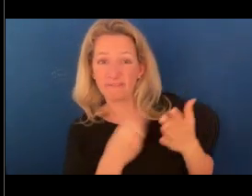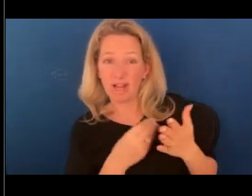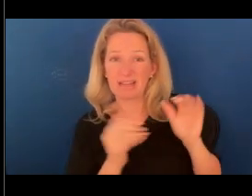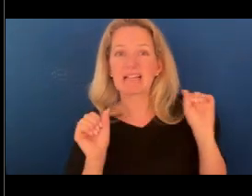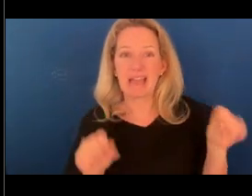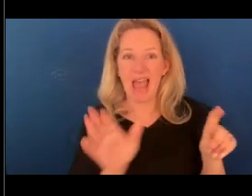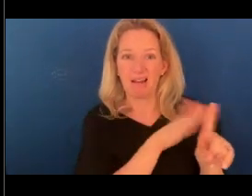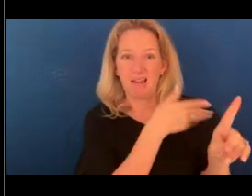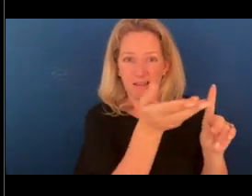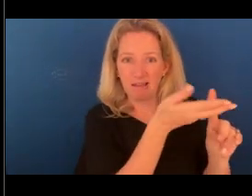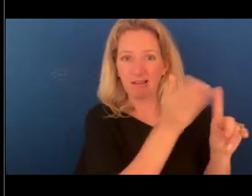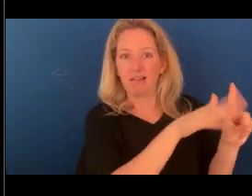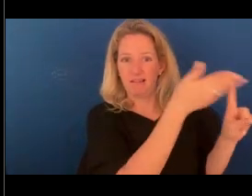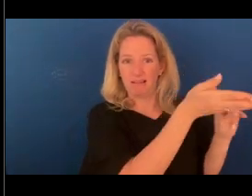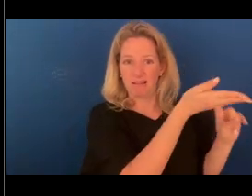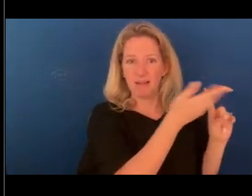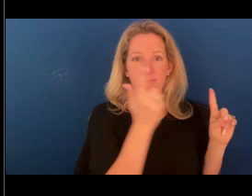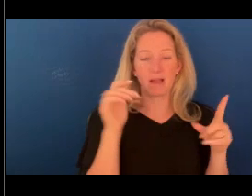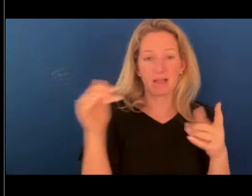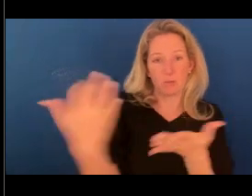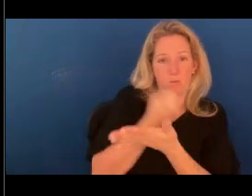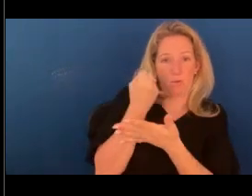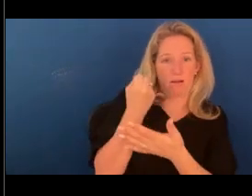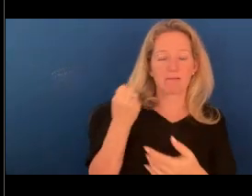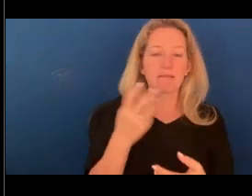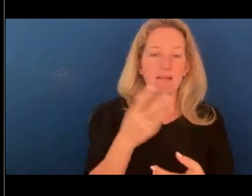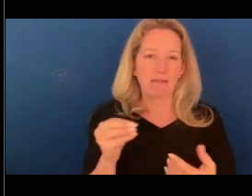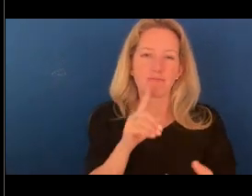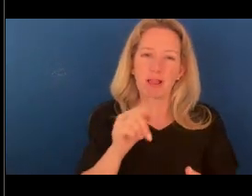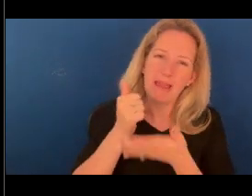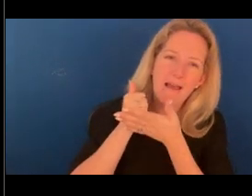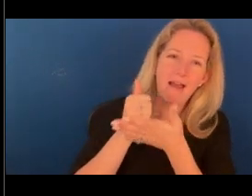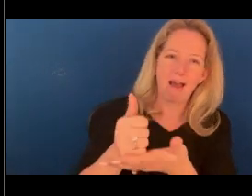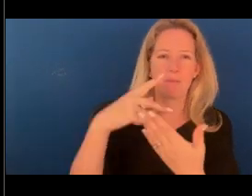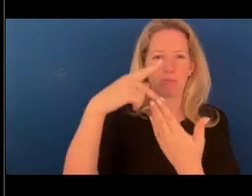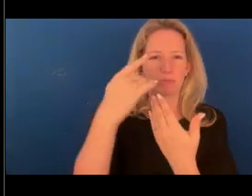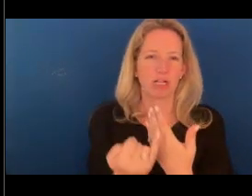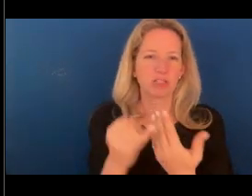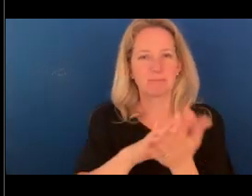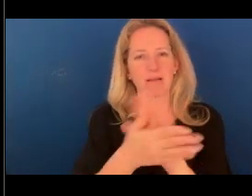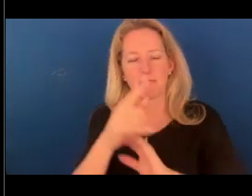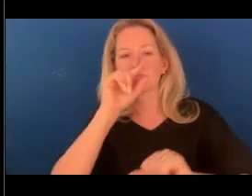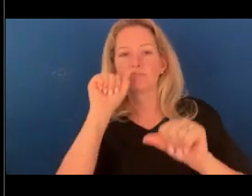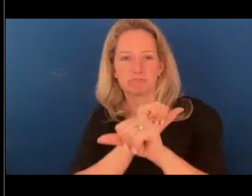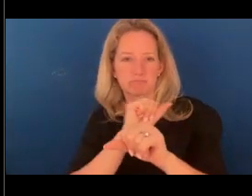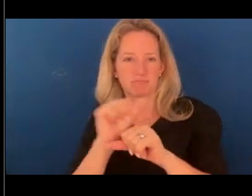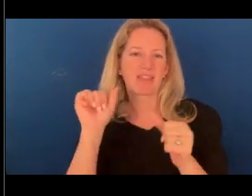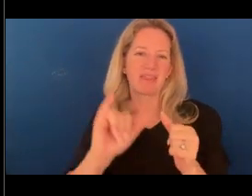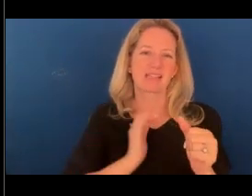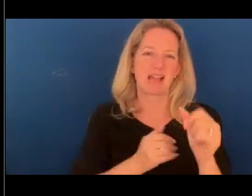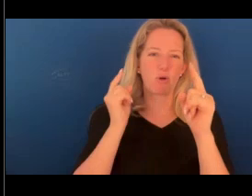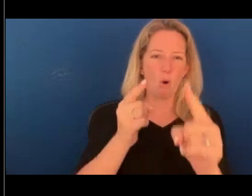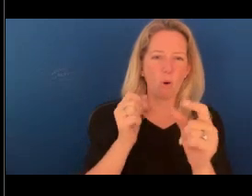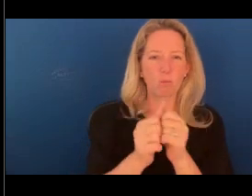to scale a concept that's ready to move forward. So that's our goal with the Genius Prize.